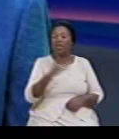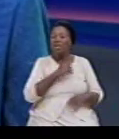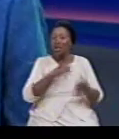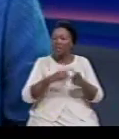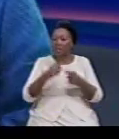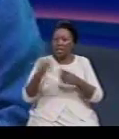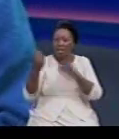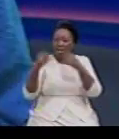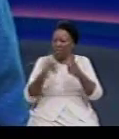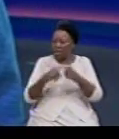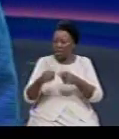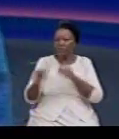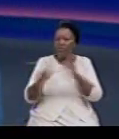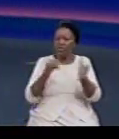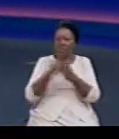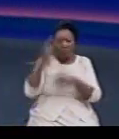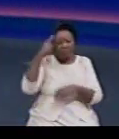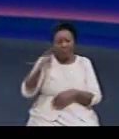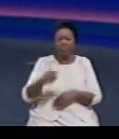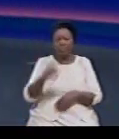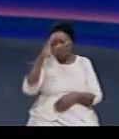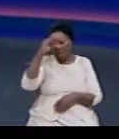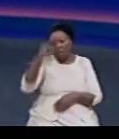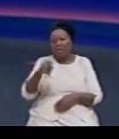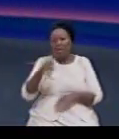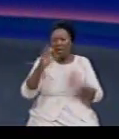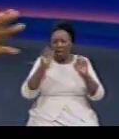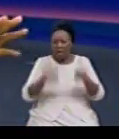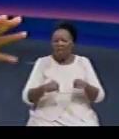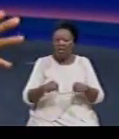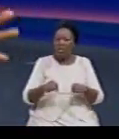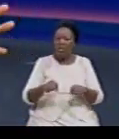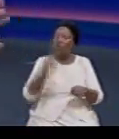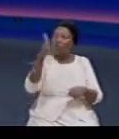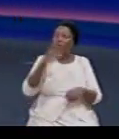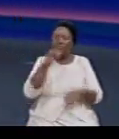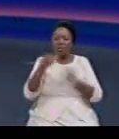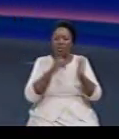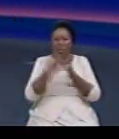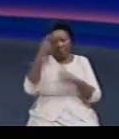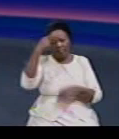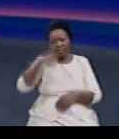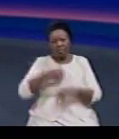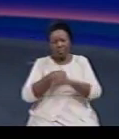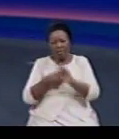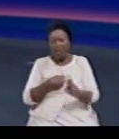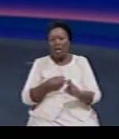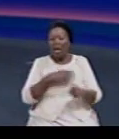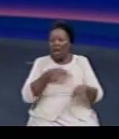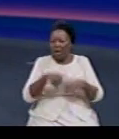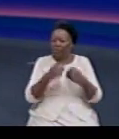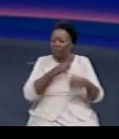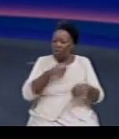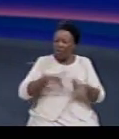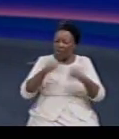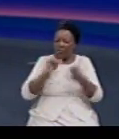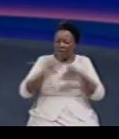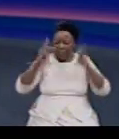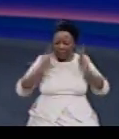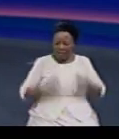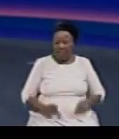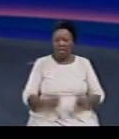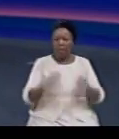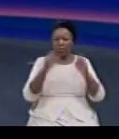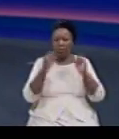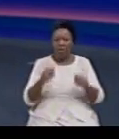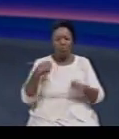for him, can't he do it for me and for you? His was physical strength. We need strength in